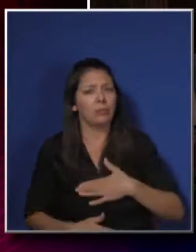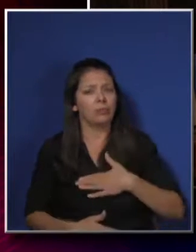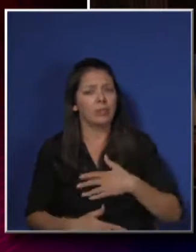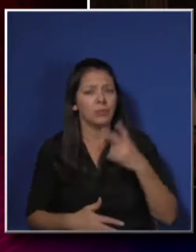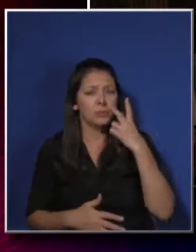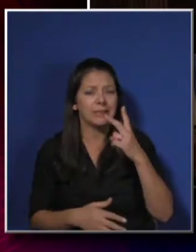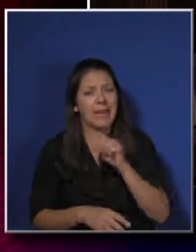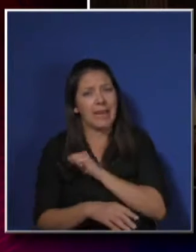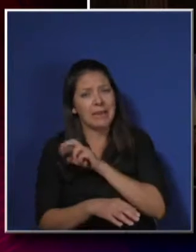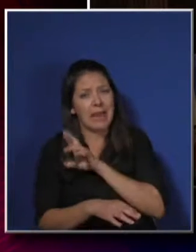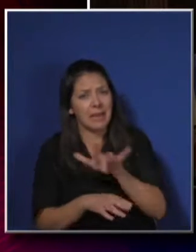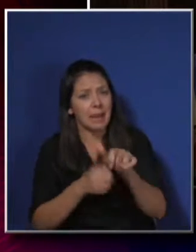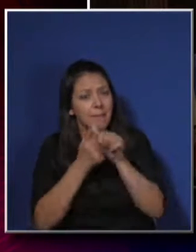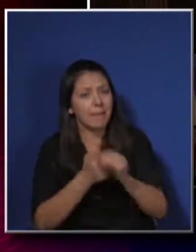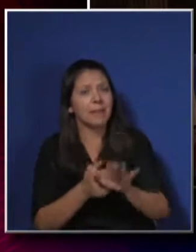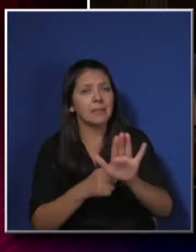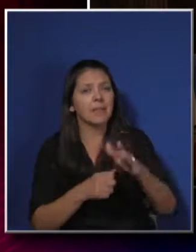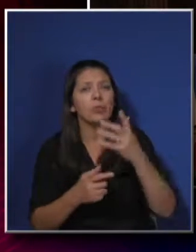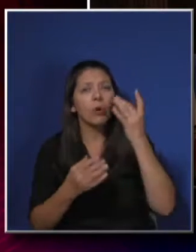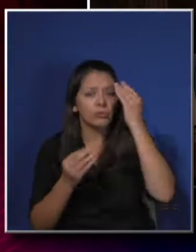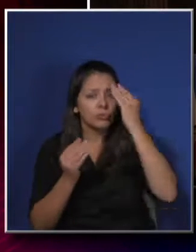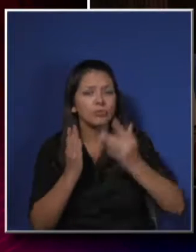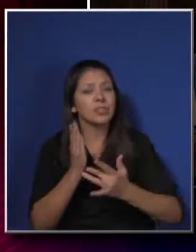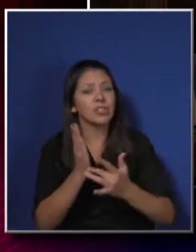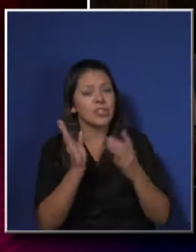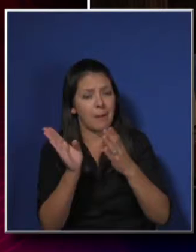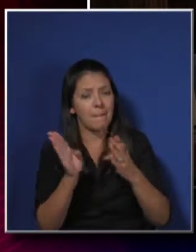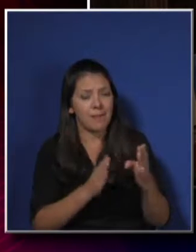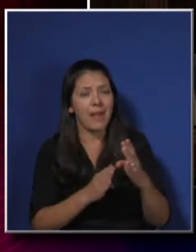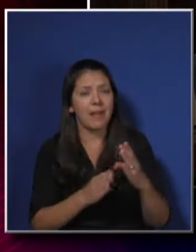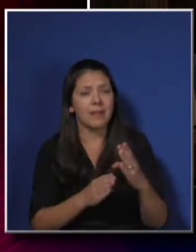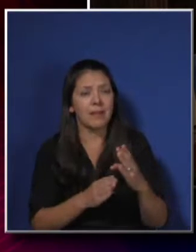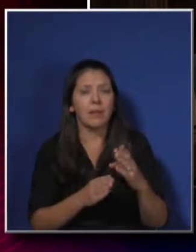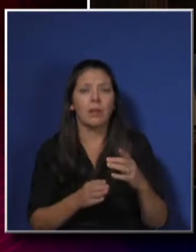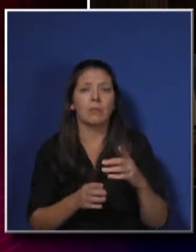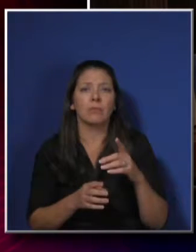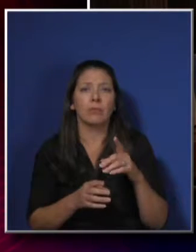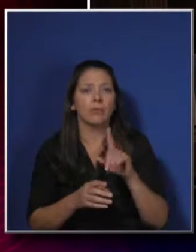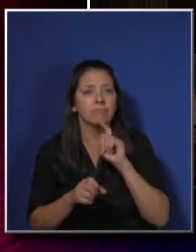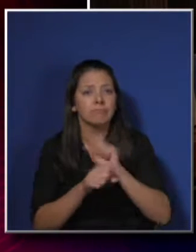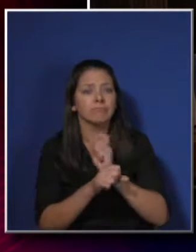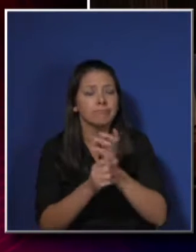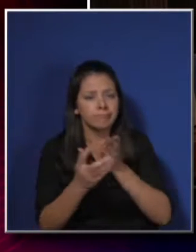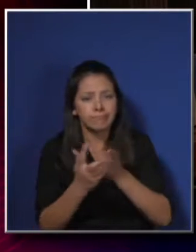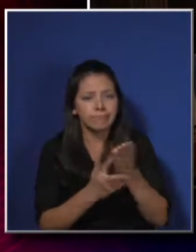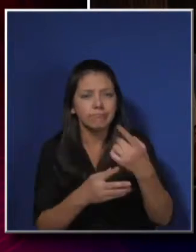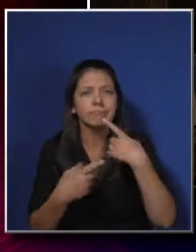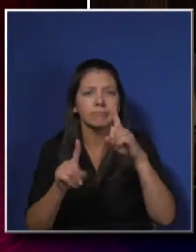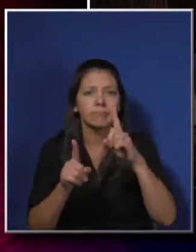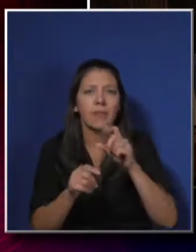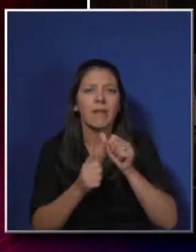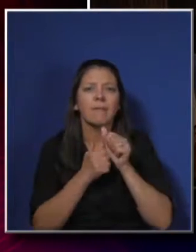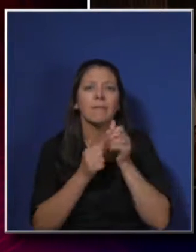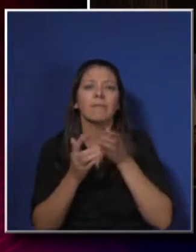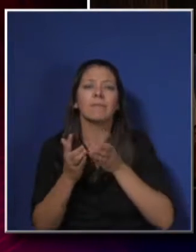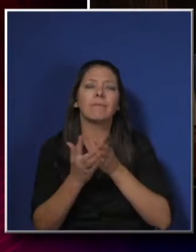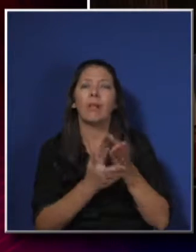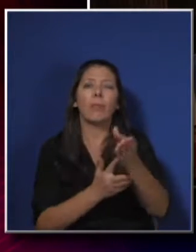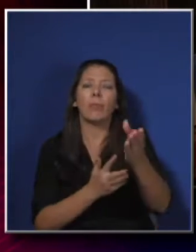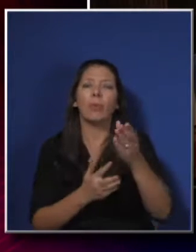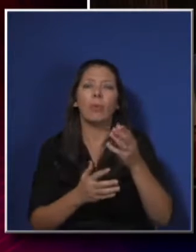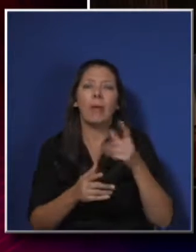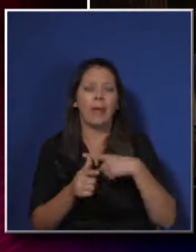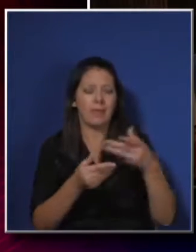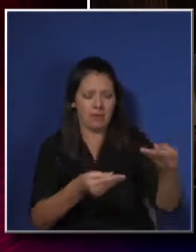Annette, based on her strategic plan, that be followed through and then handed to us as a board, right, to